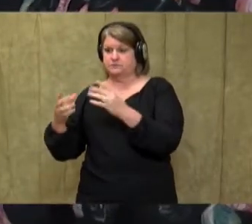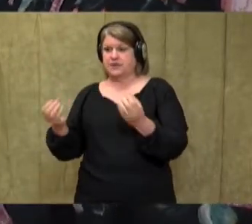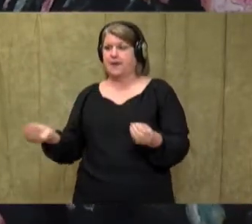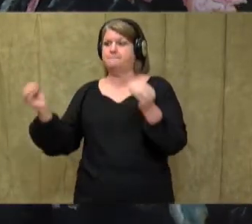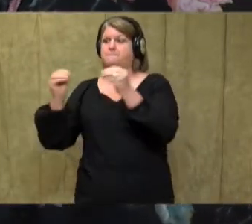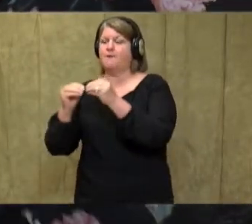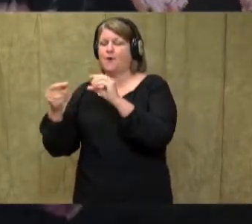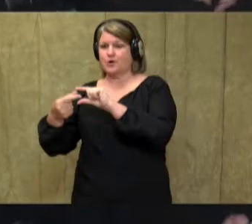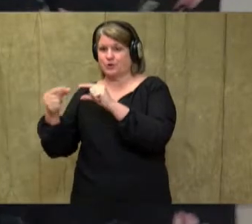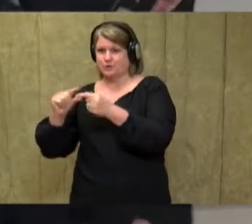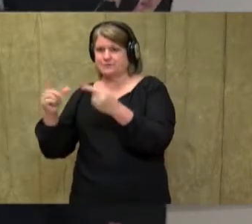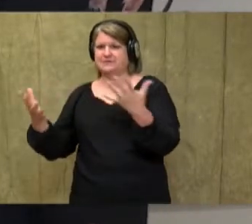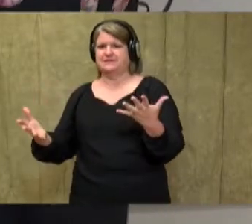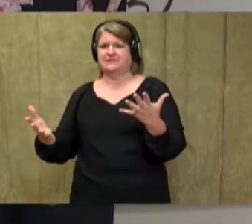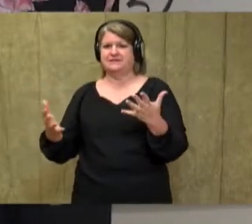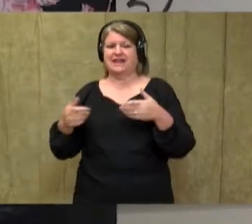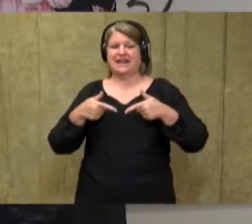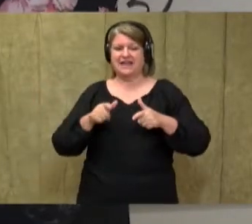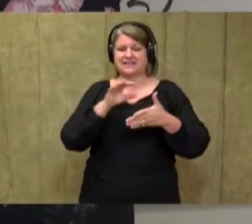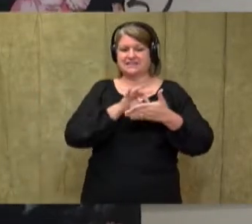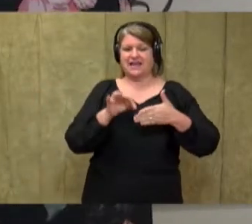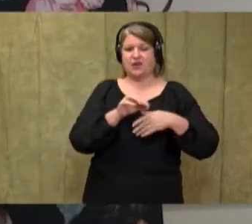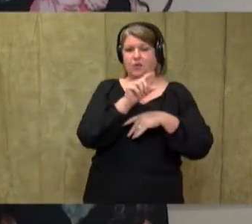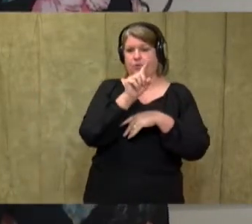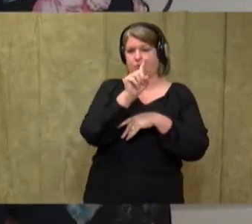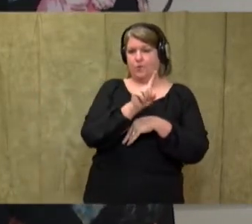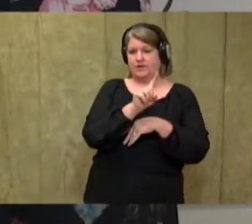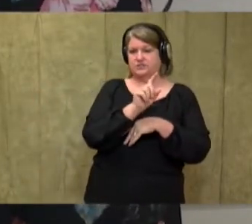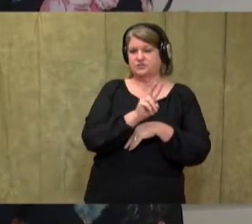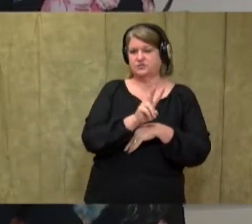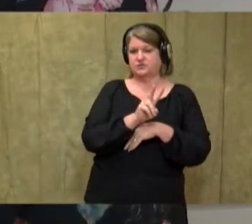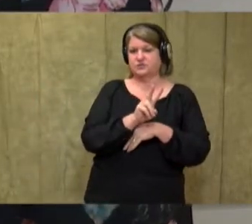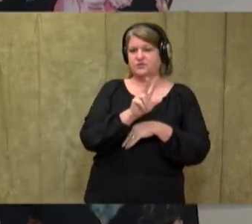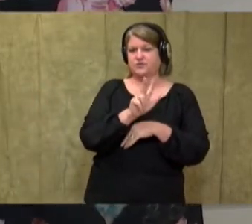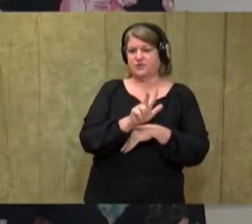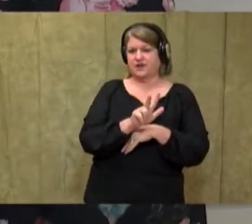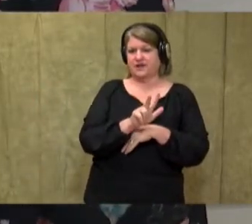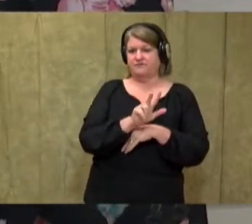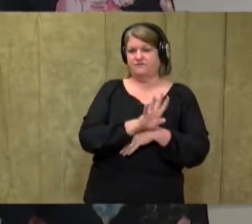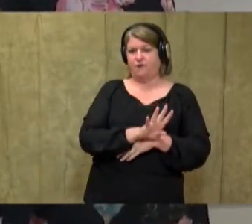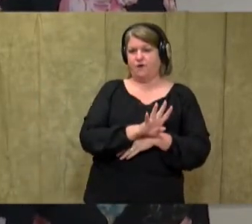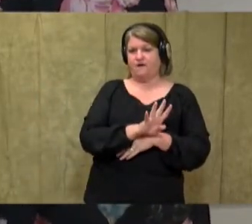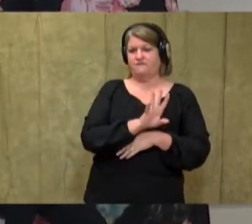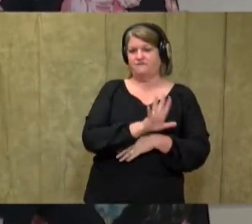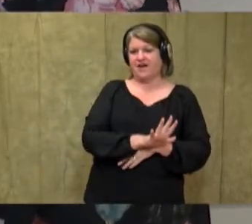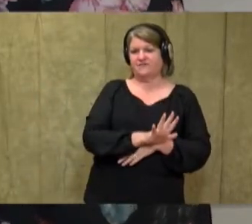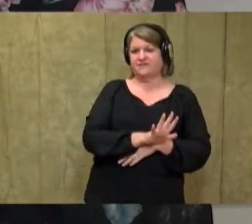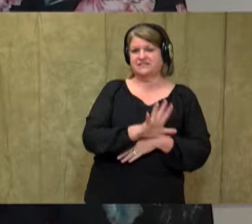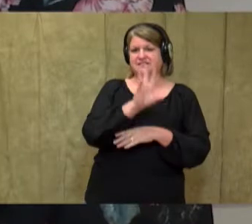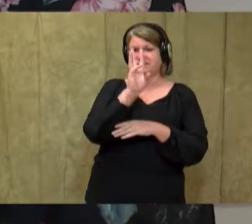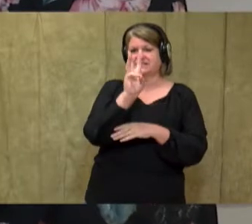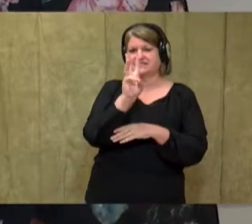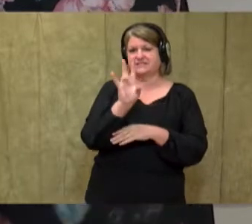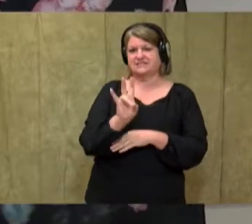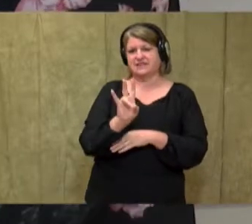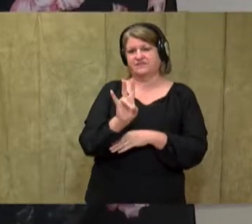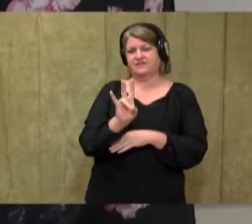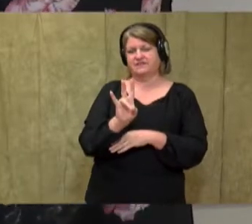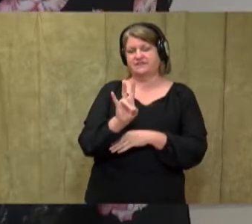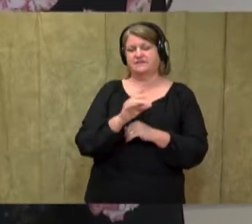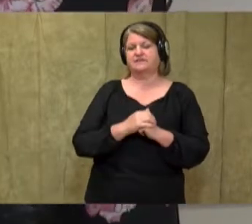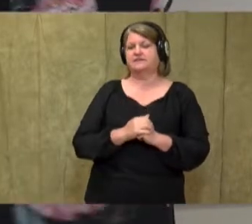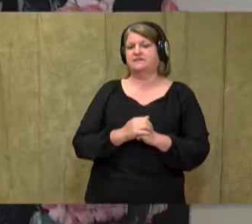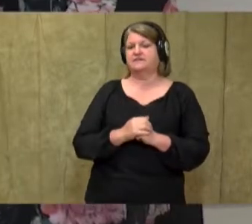cubes. Let's count them. 1, 2, 3, 4, 5, 6,